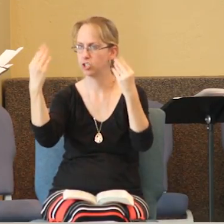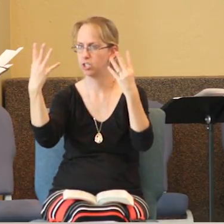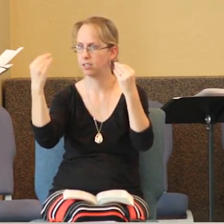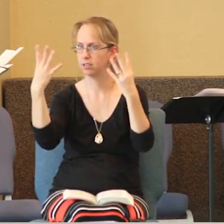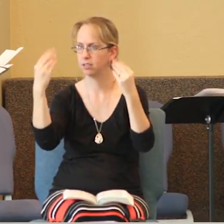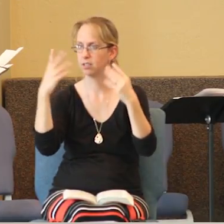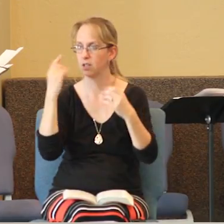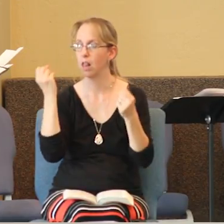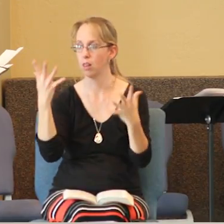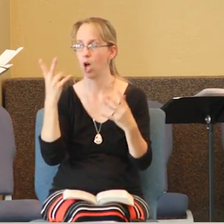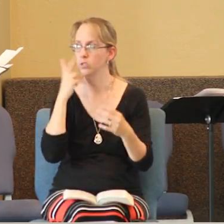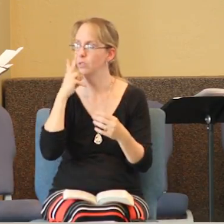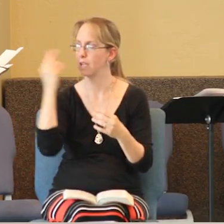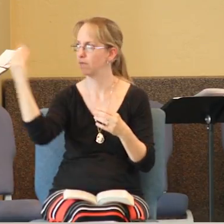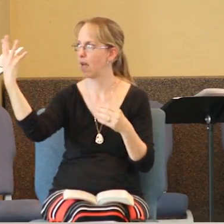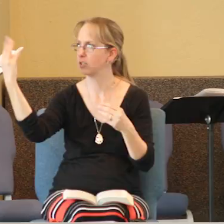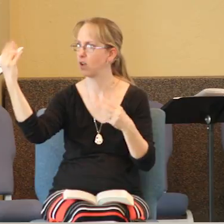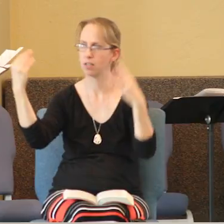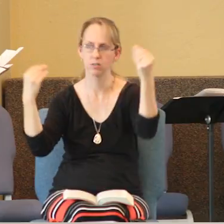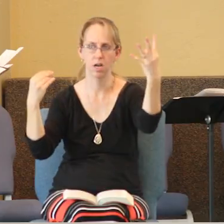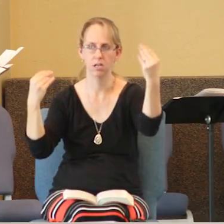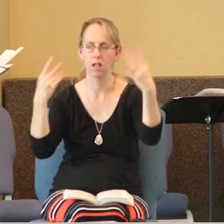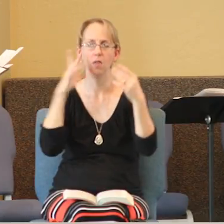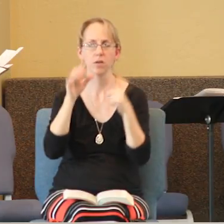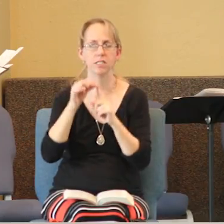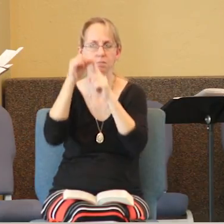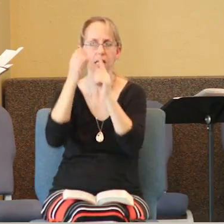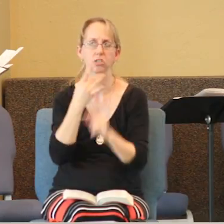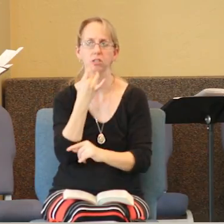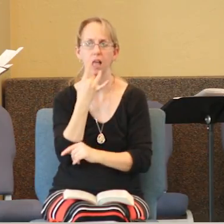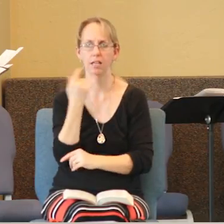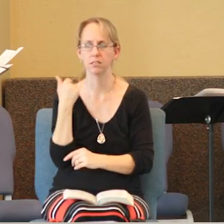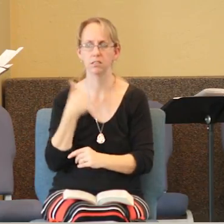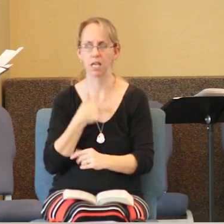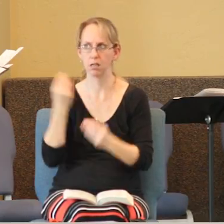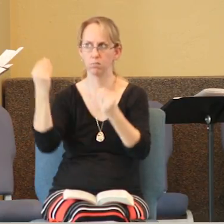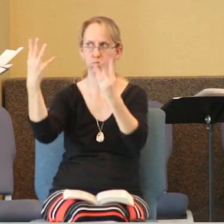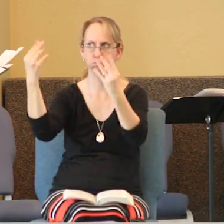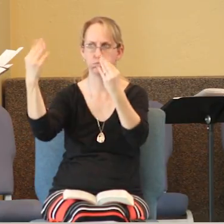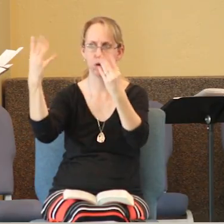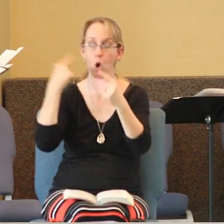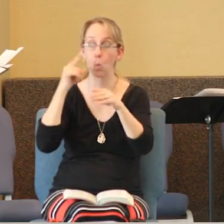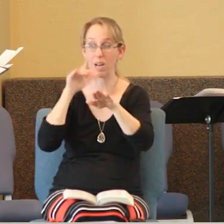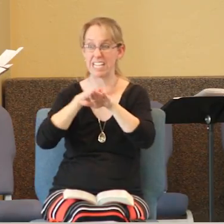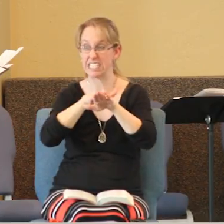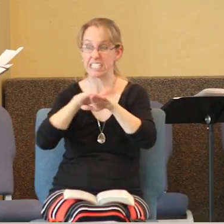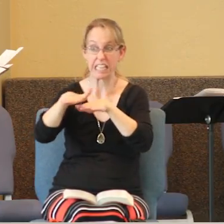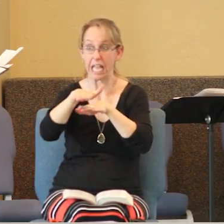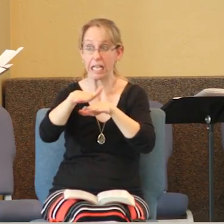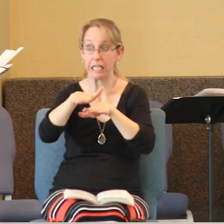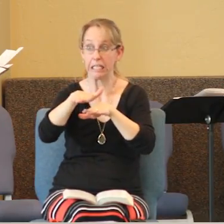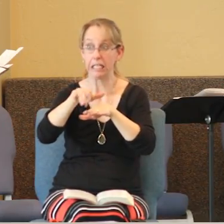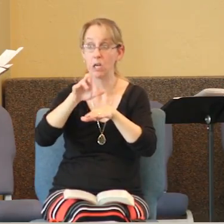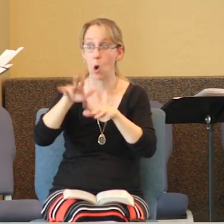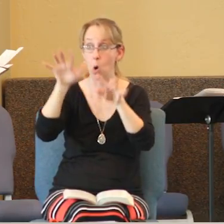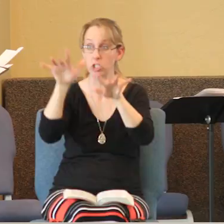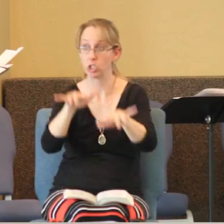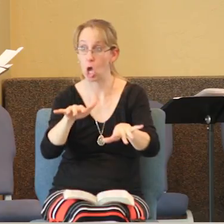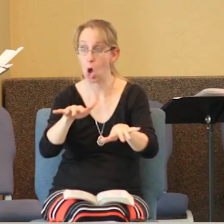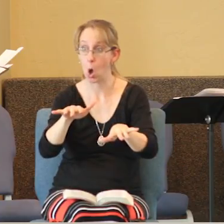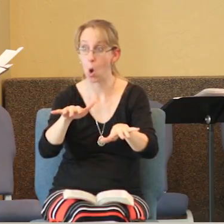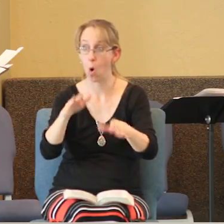of them. But there's special lights that they put out or they turn on when it gets slick or it's snowing and it's icy.